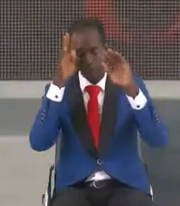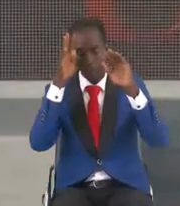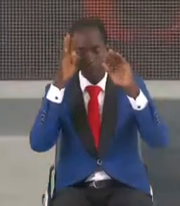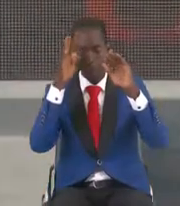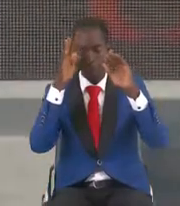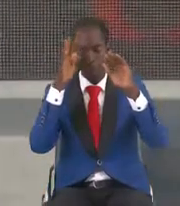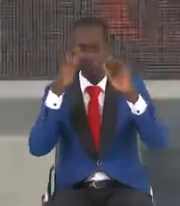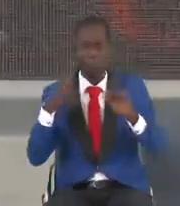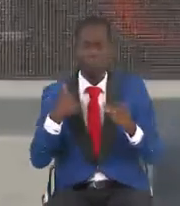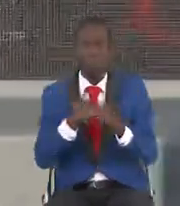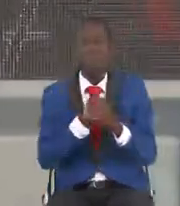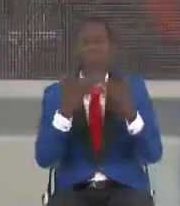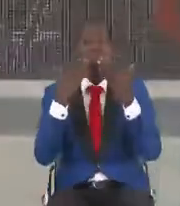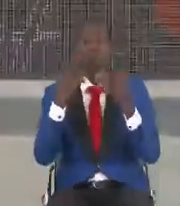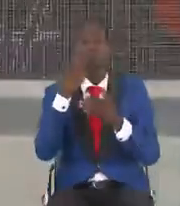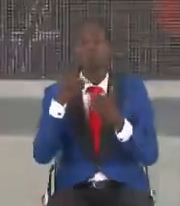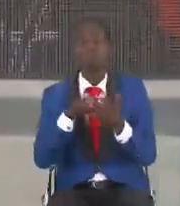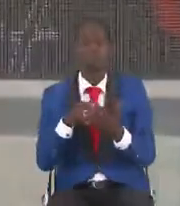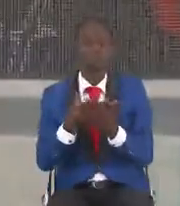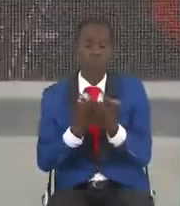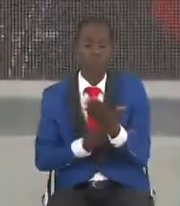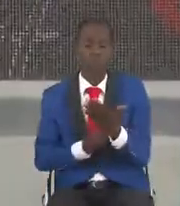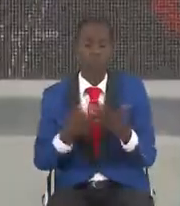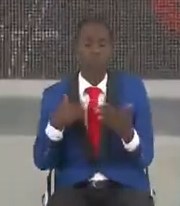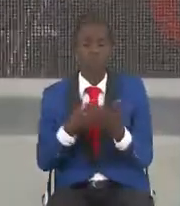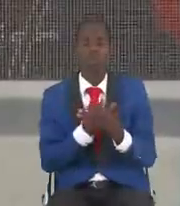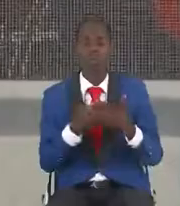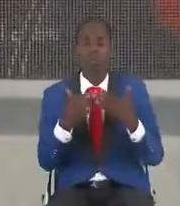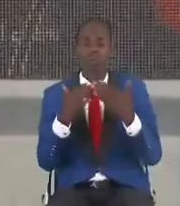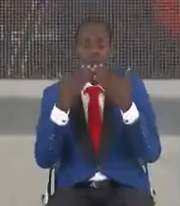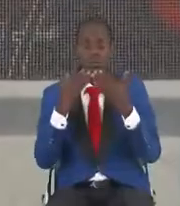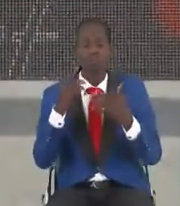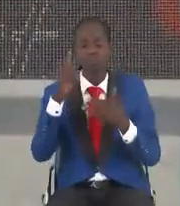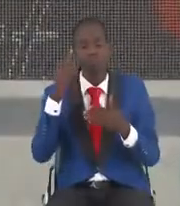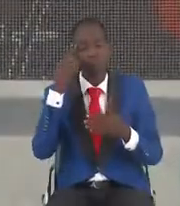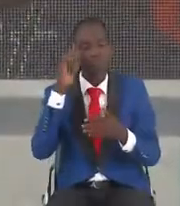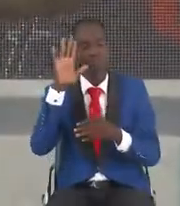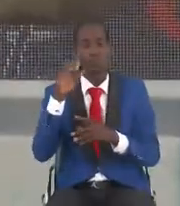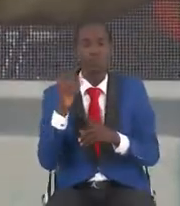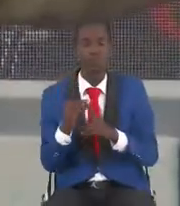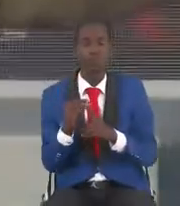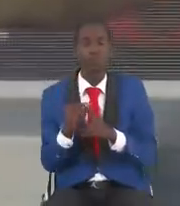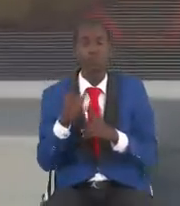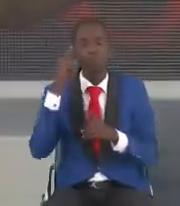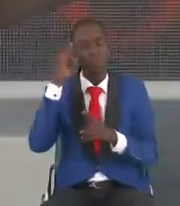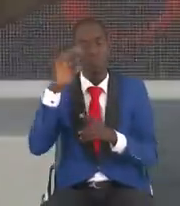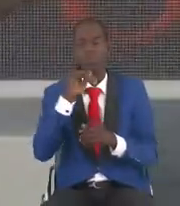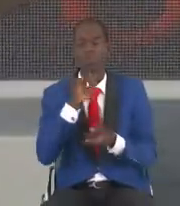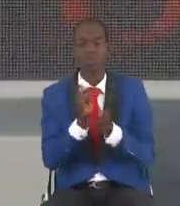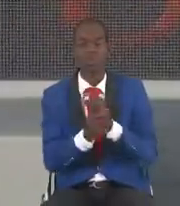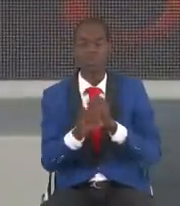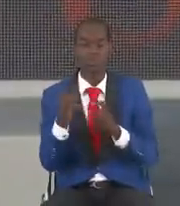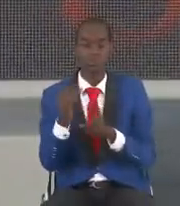we thank you this morning. And we thank you for your word, the unchanging word,